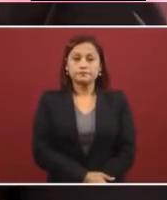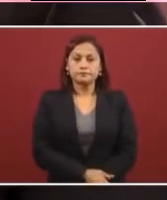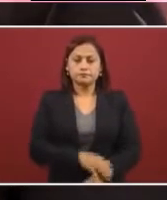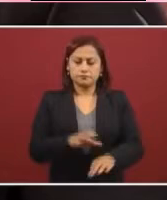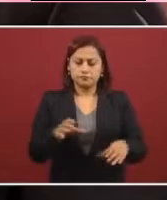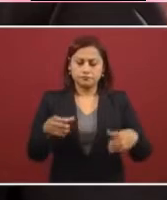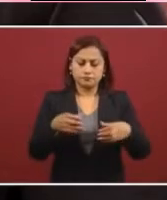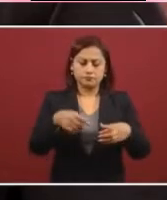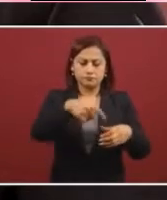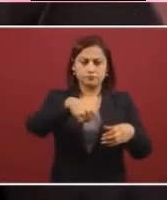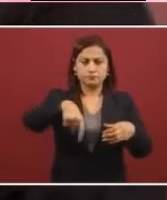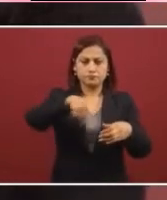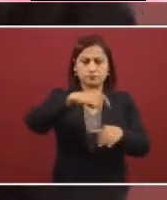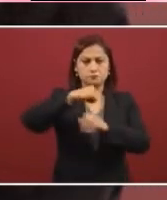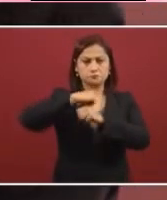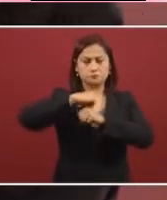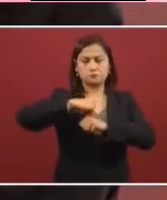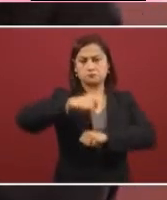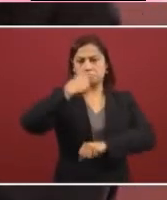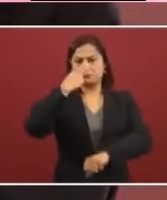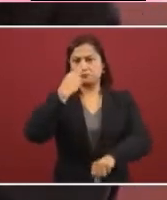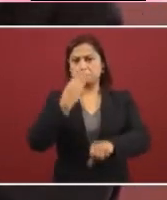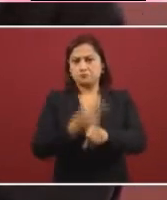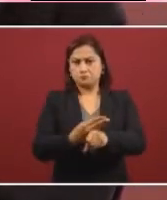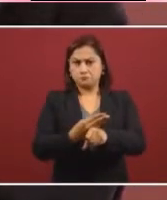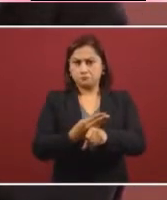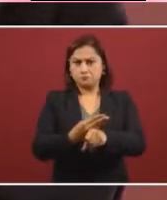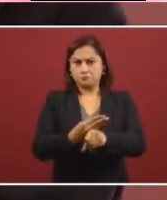They're going to continue their same